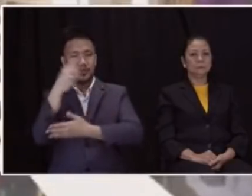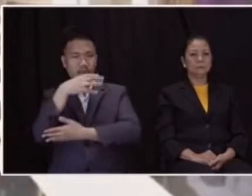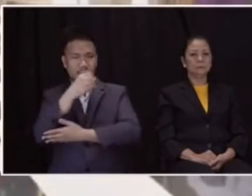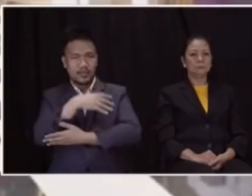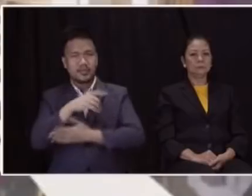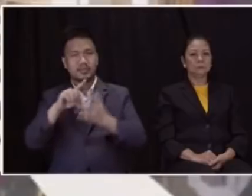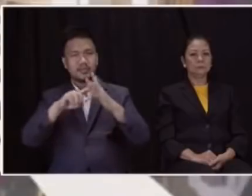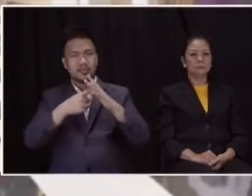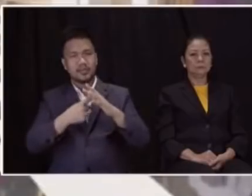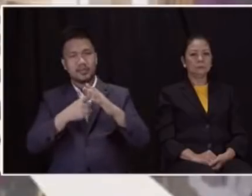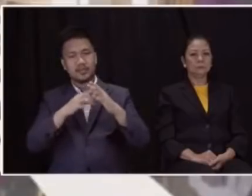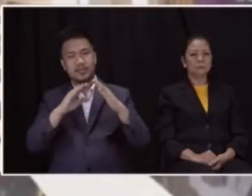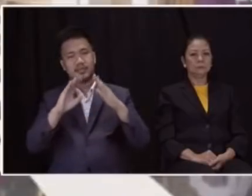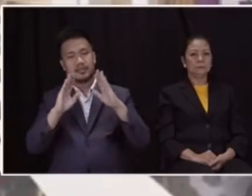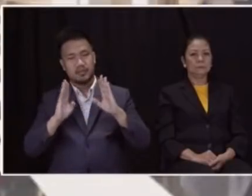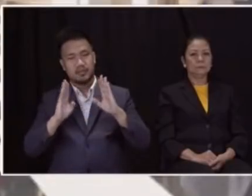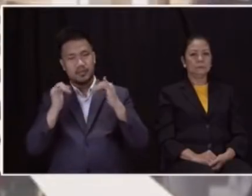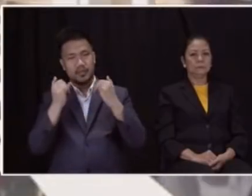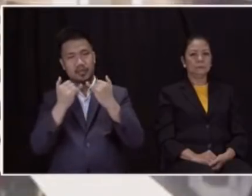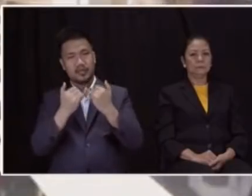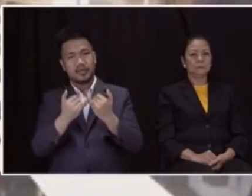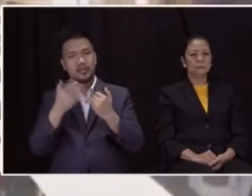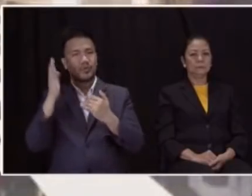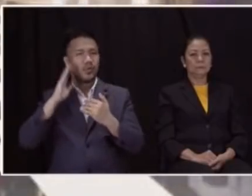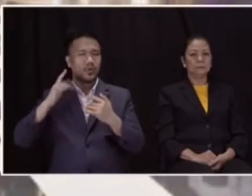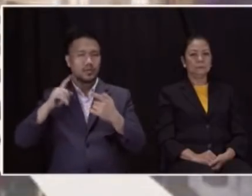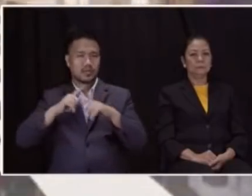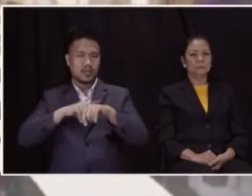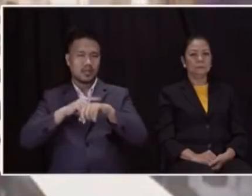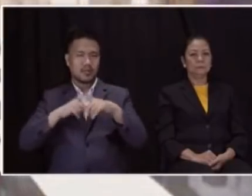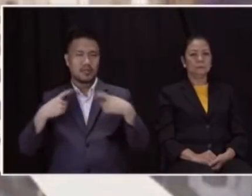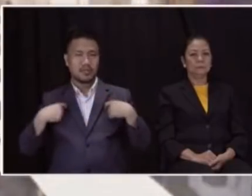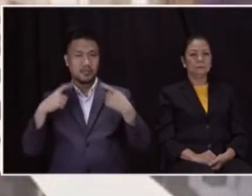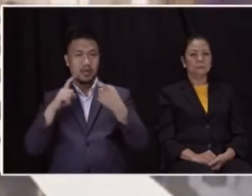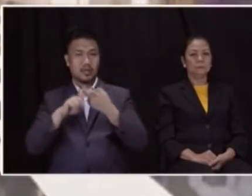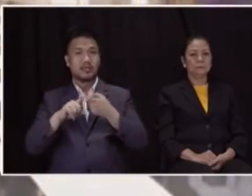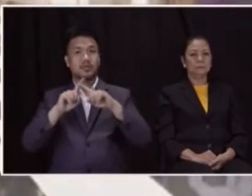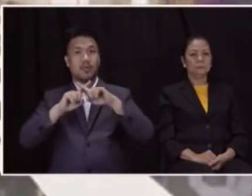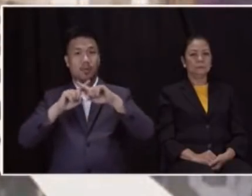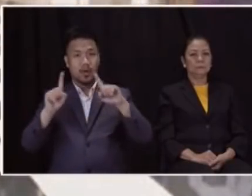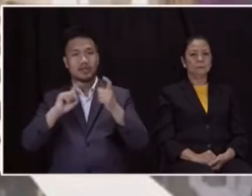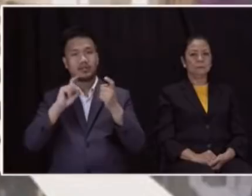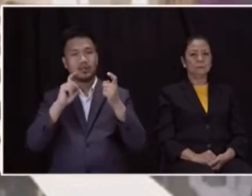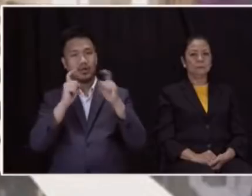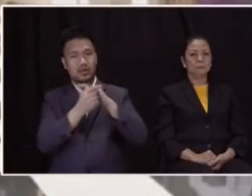start of the Spanish colonial period, it was reclassified